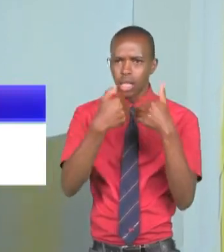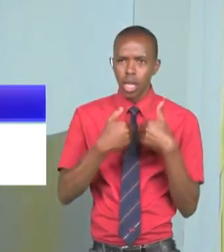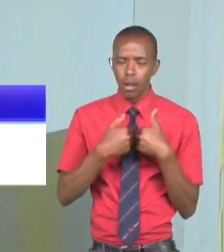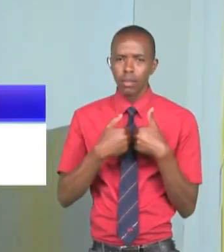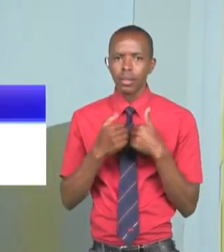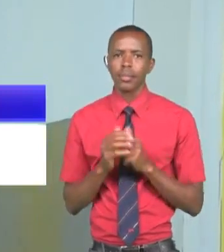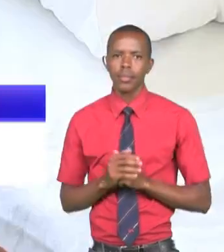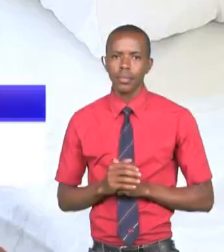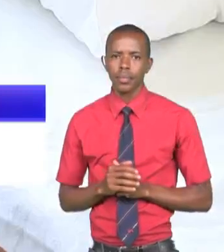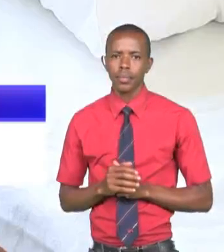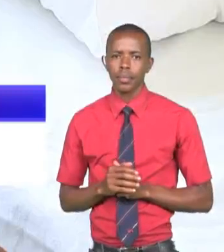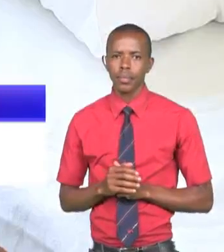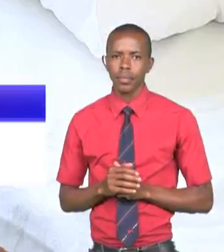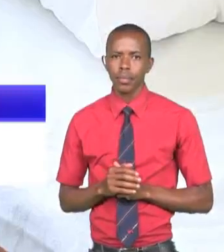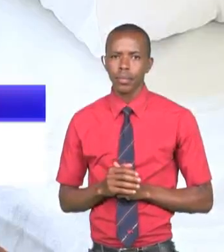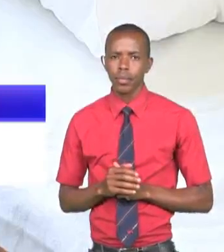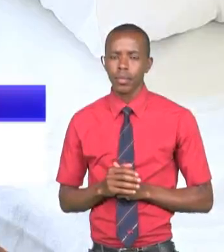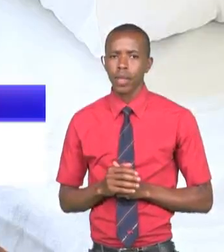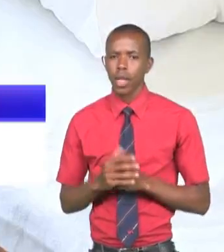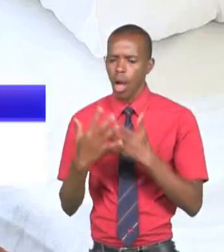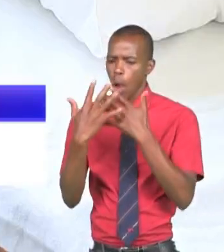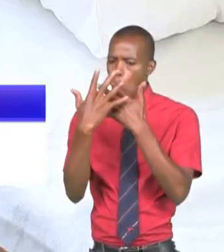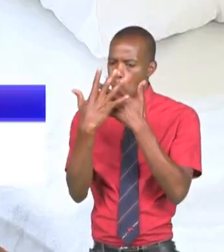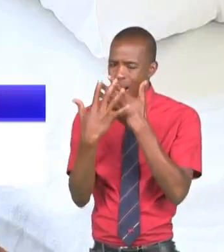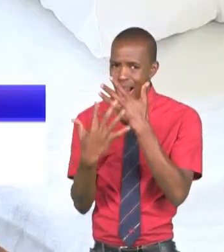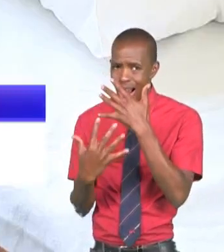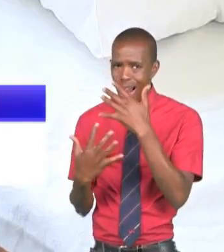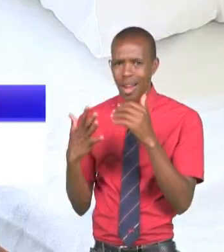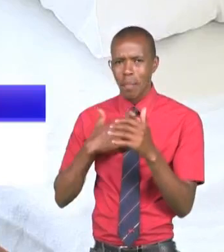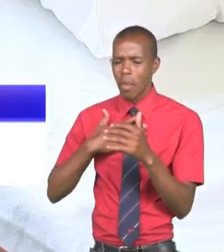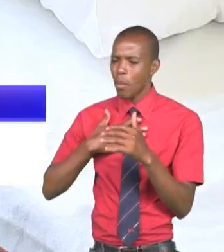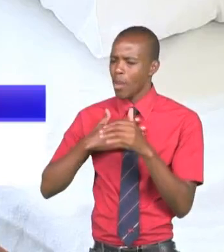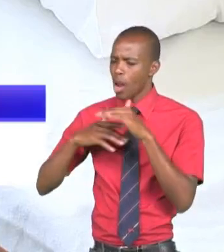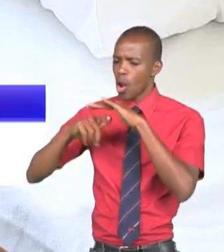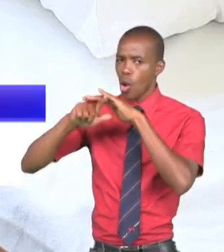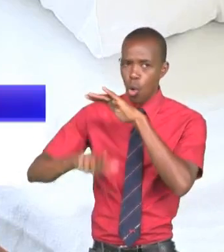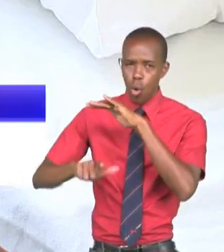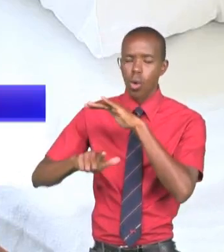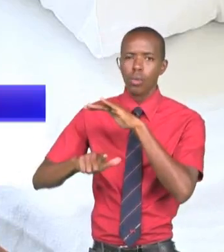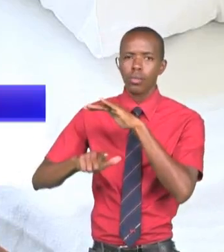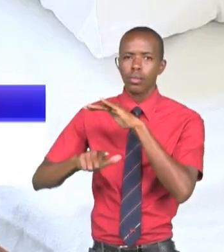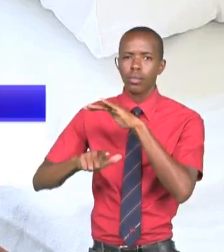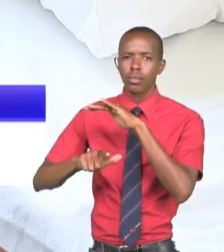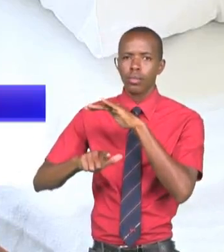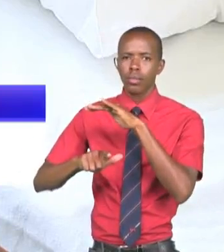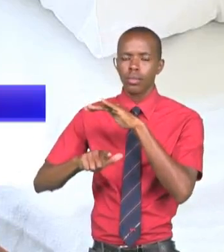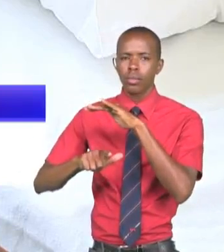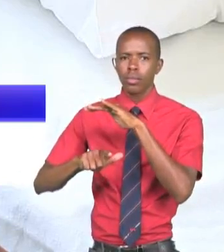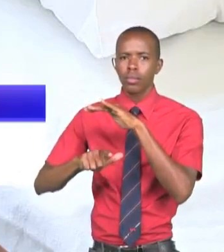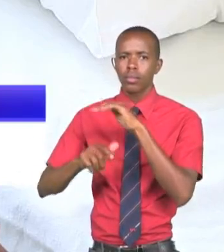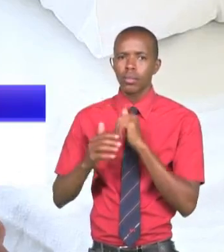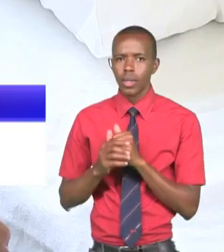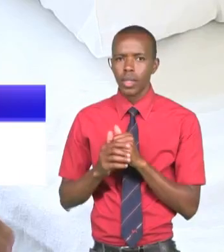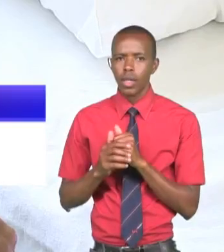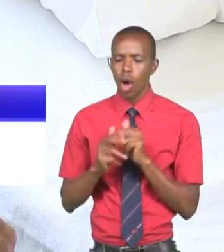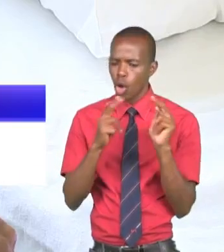condition. When the levels of my blood were tested, they were very, very low. Actually, and that is 3 platelets, and the normal